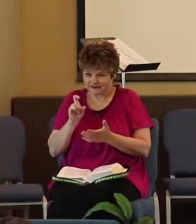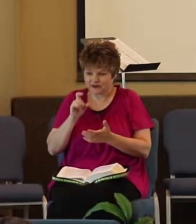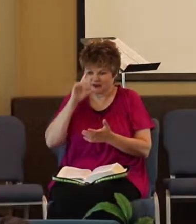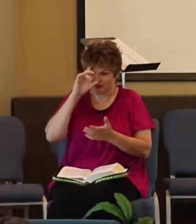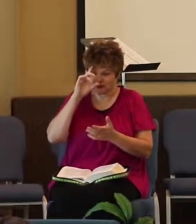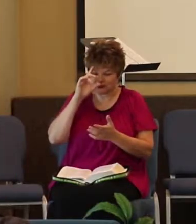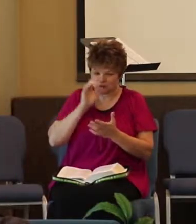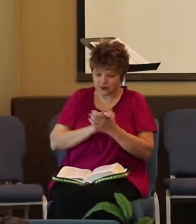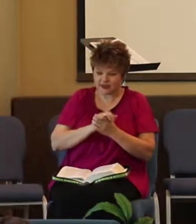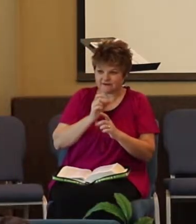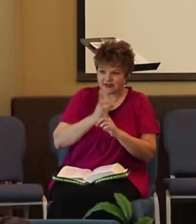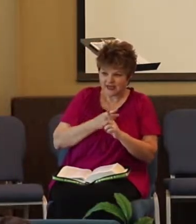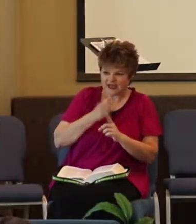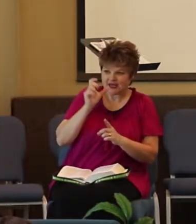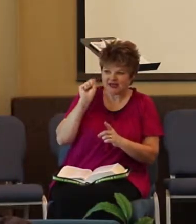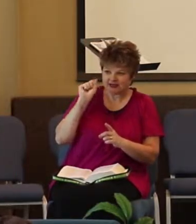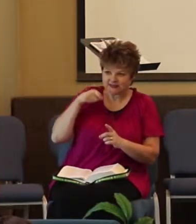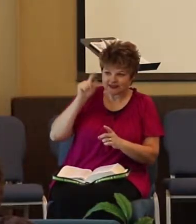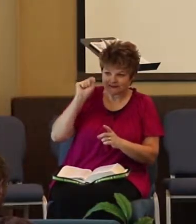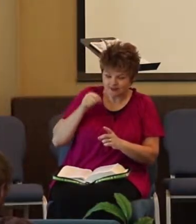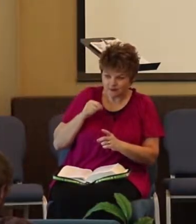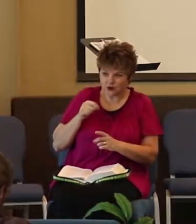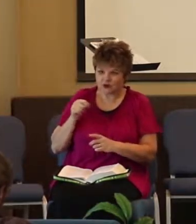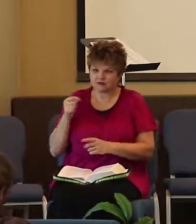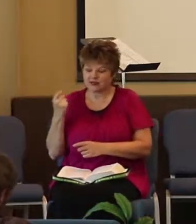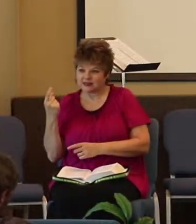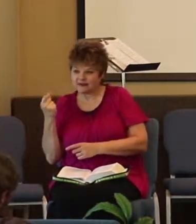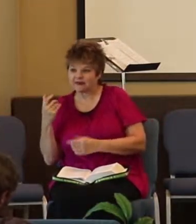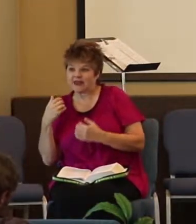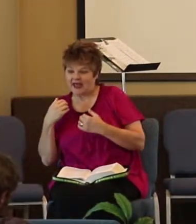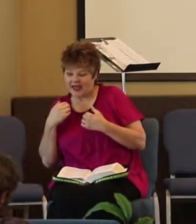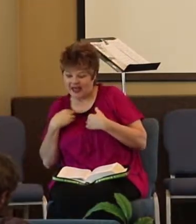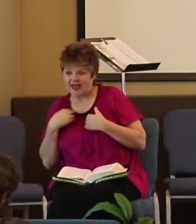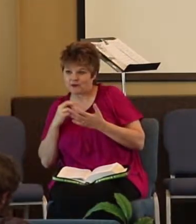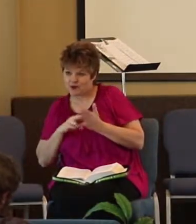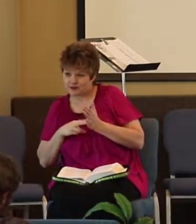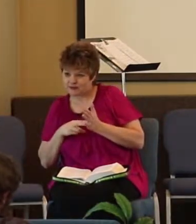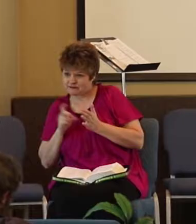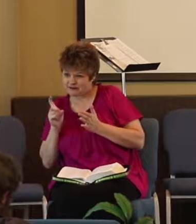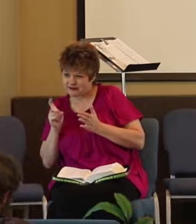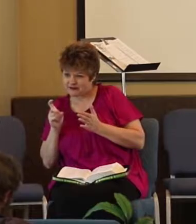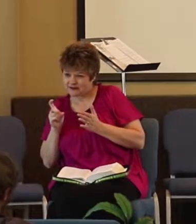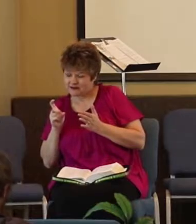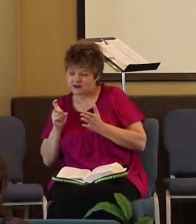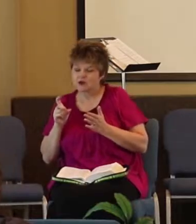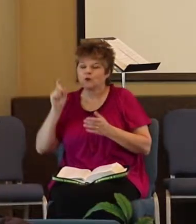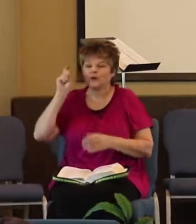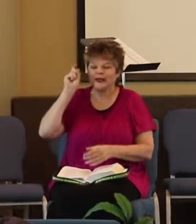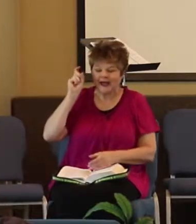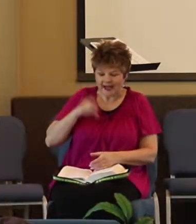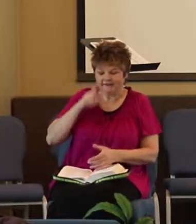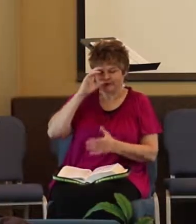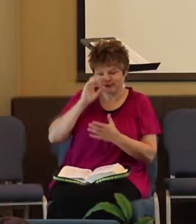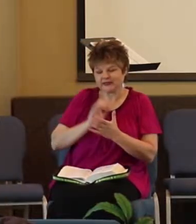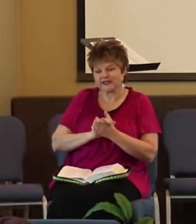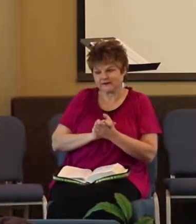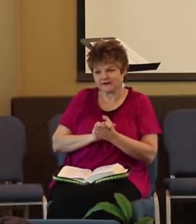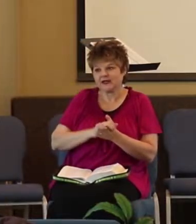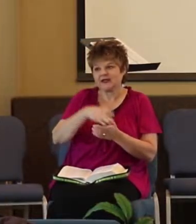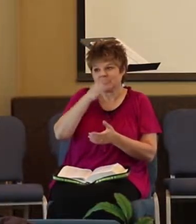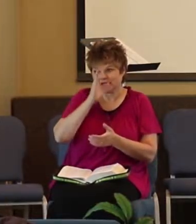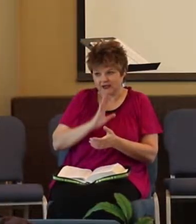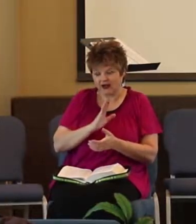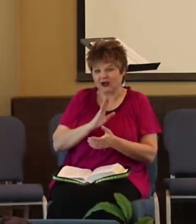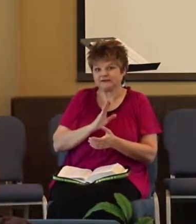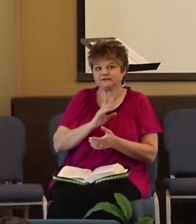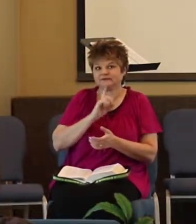September 11th, 2001 had a purpose? We have to. We have to believe that God